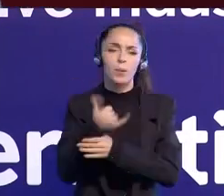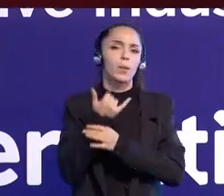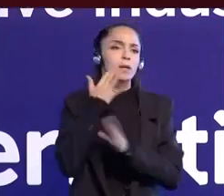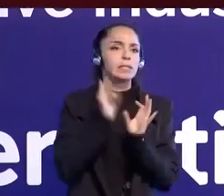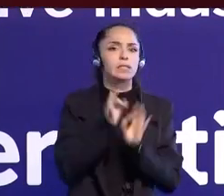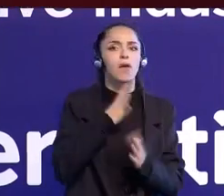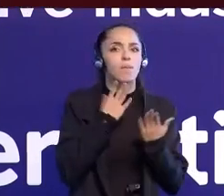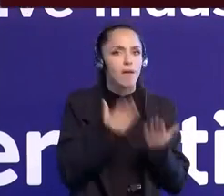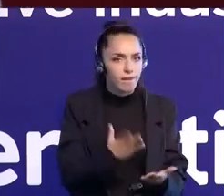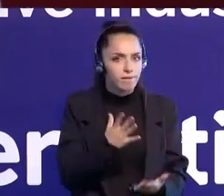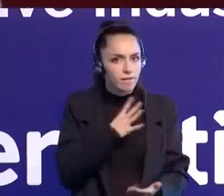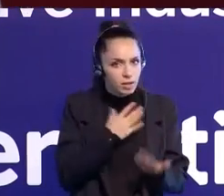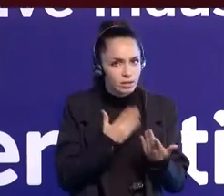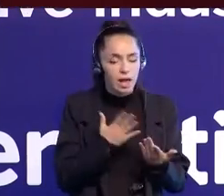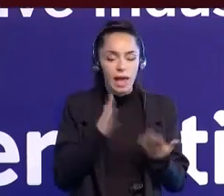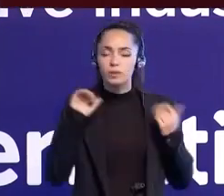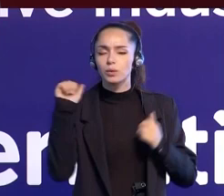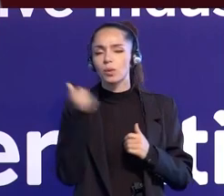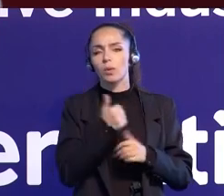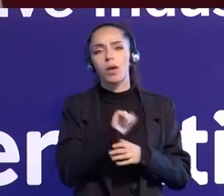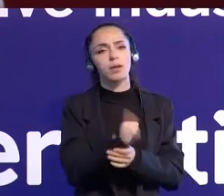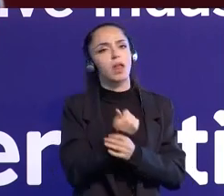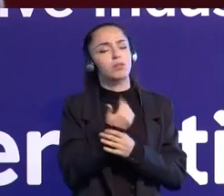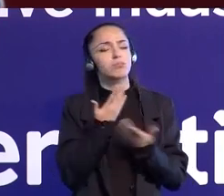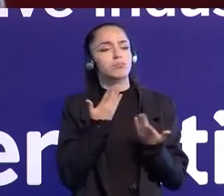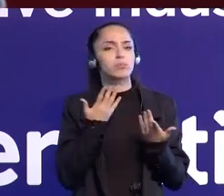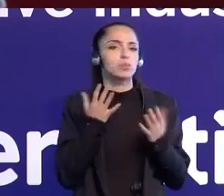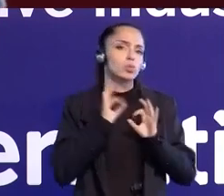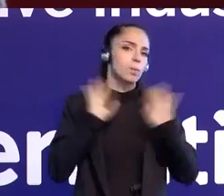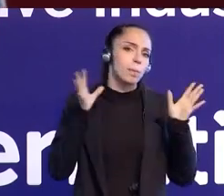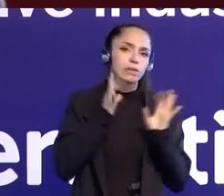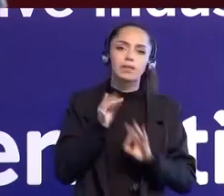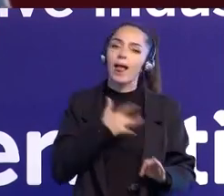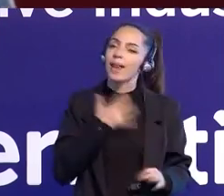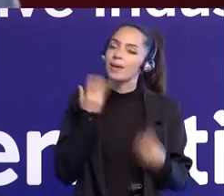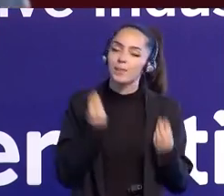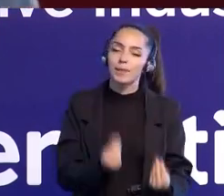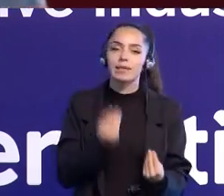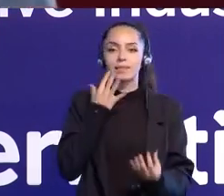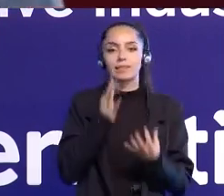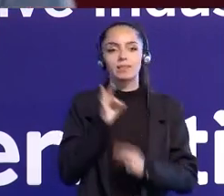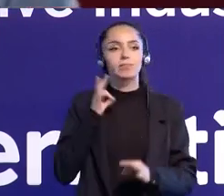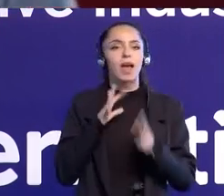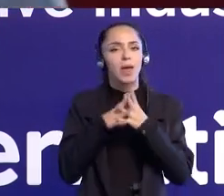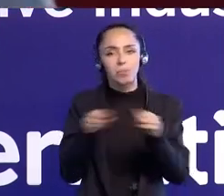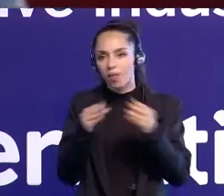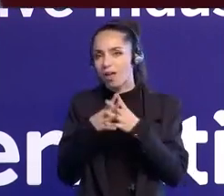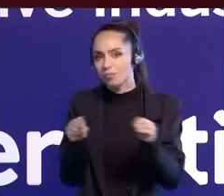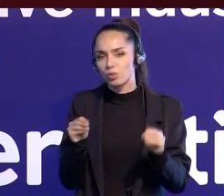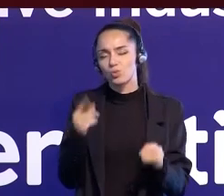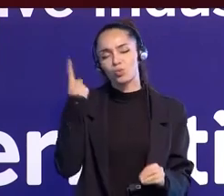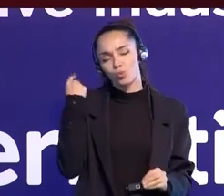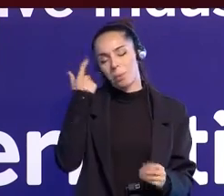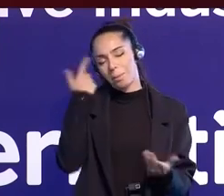the brightest ones. And we lose our best people. Yesterday, for example, Vadim